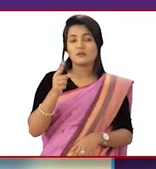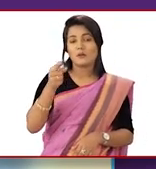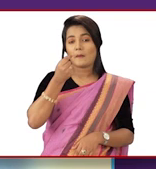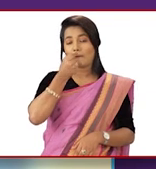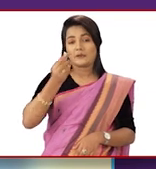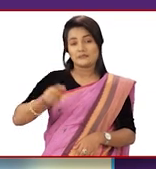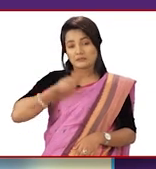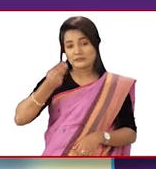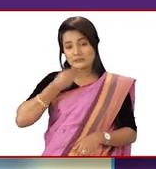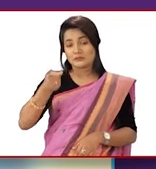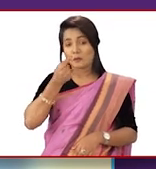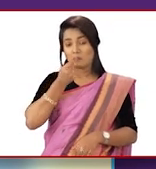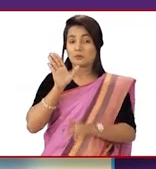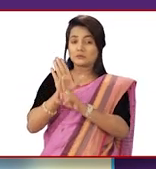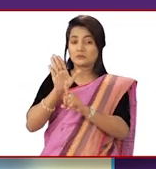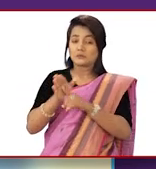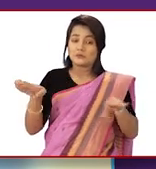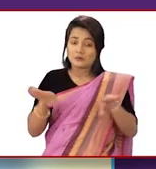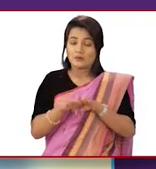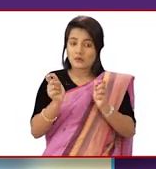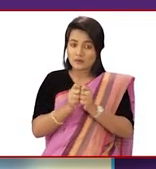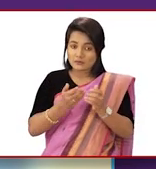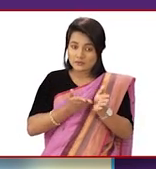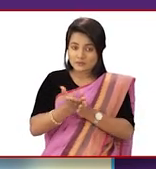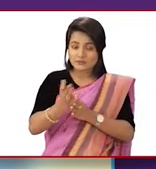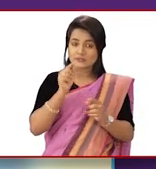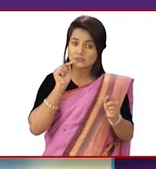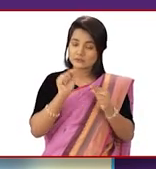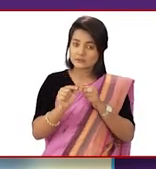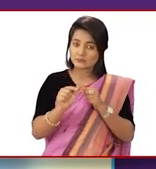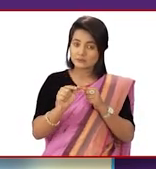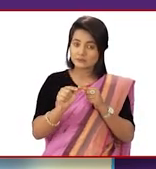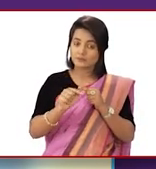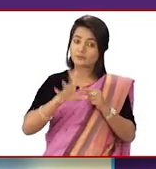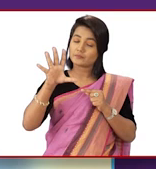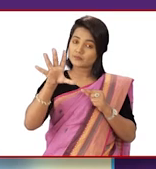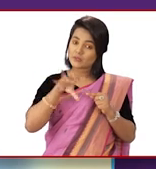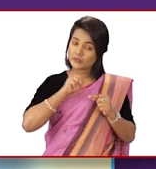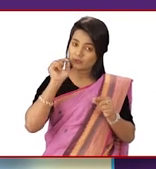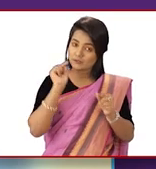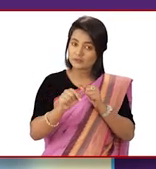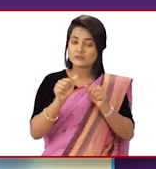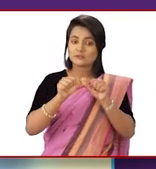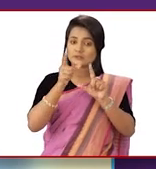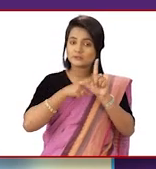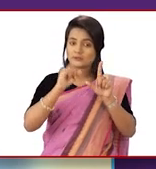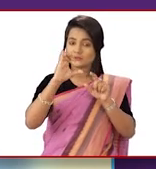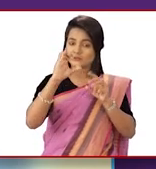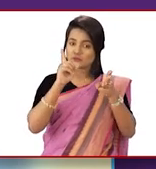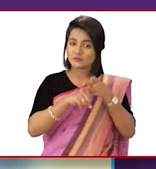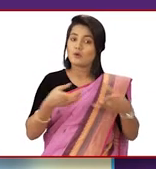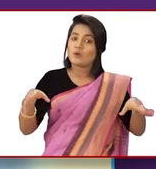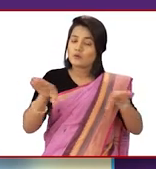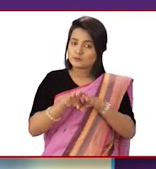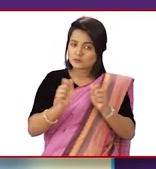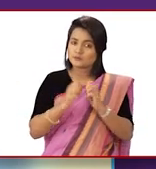who are working for the equal rights, they perceive the allies properly and they combine well